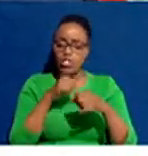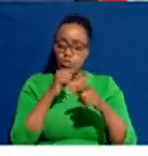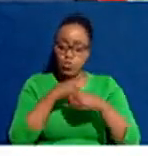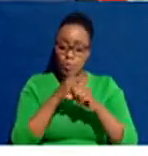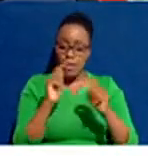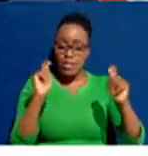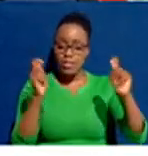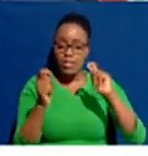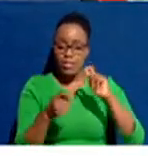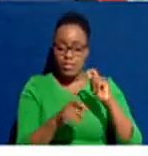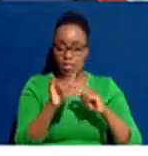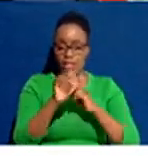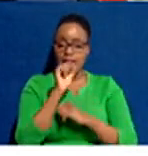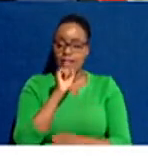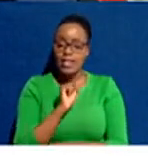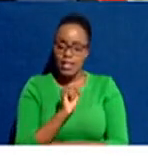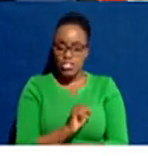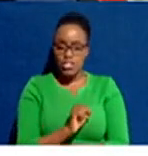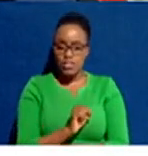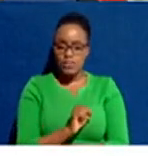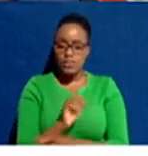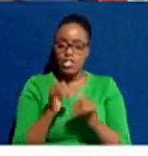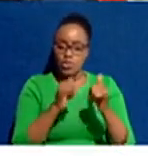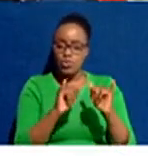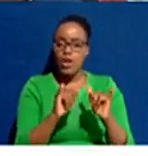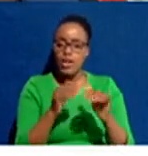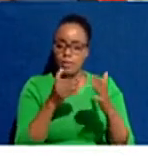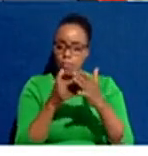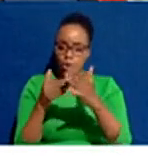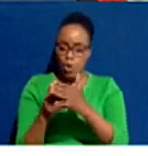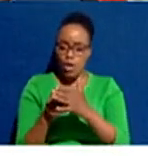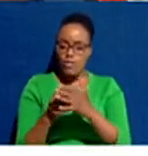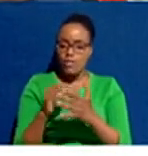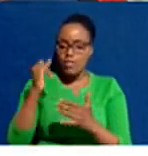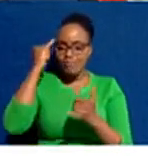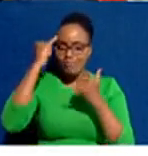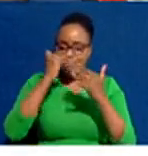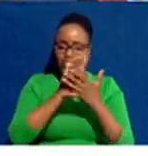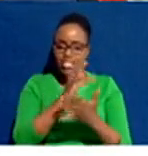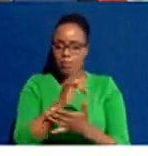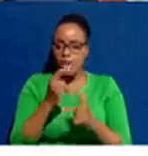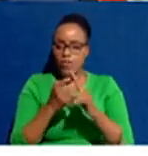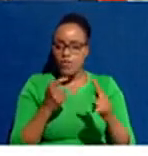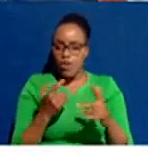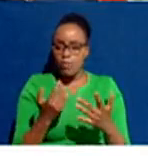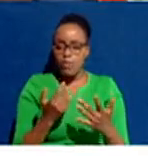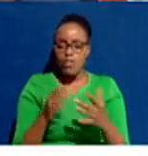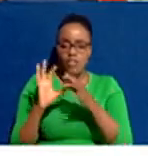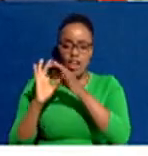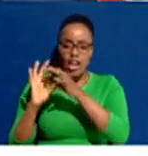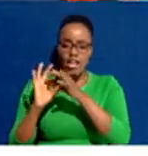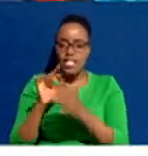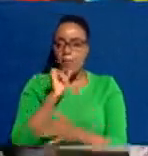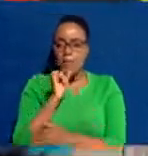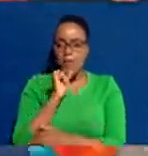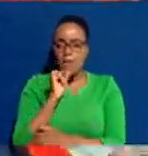transition at that age to try and prevent the sentiments, some of them originating from cultures where boys